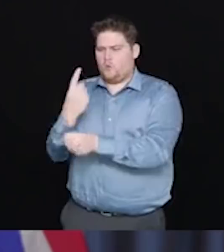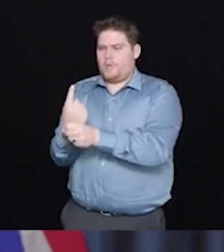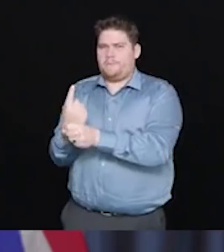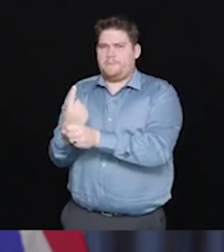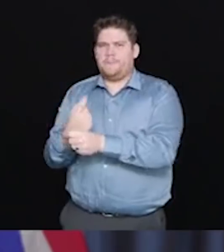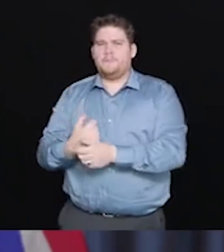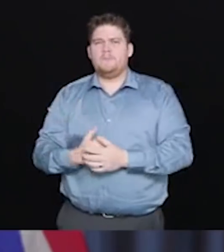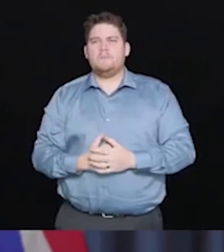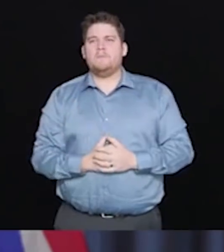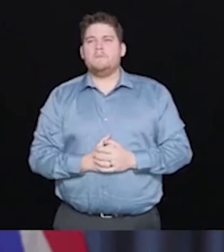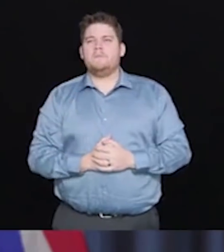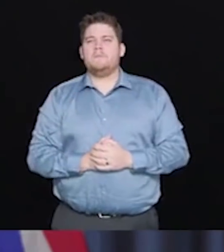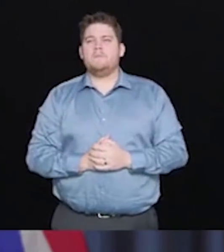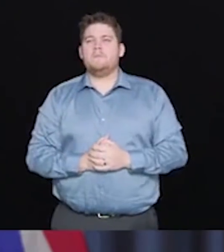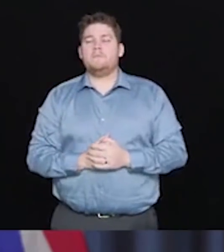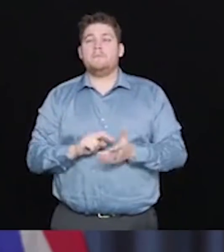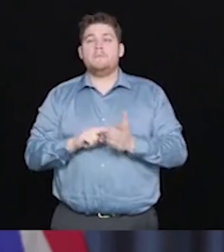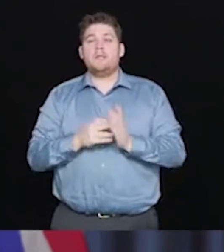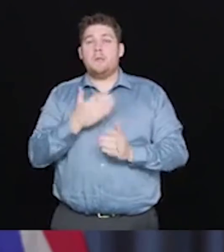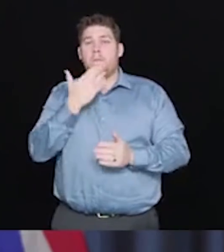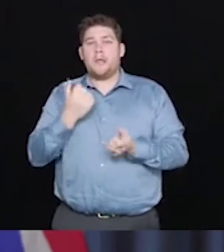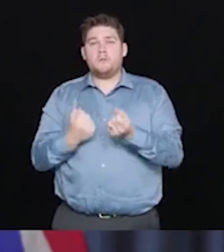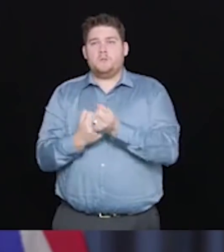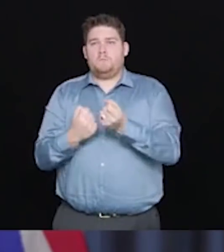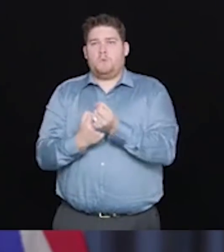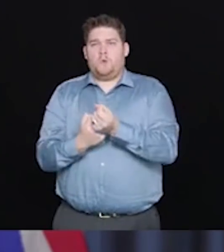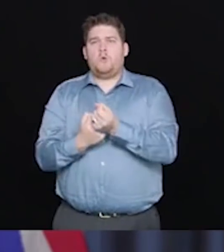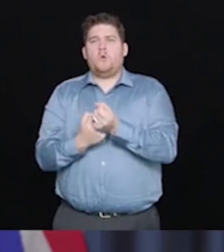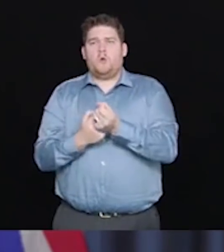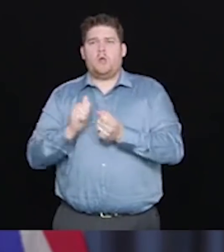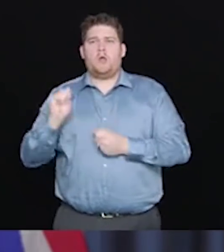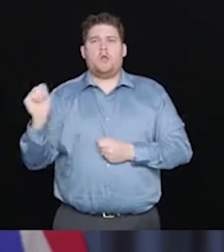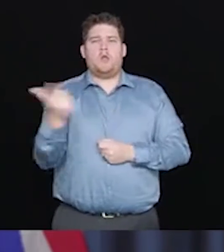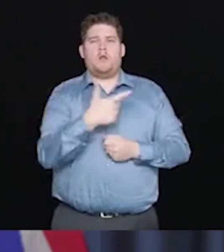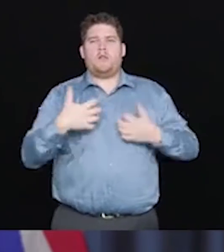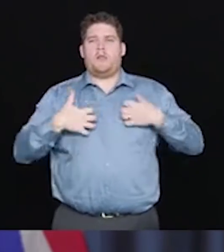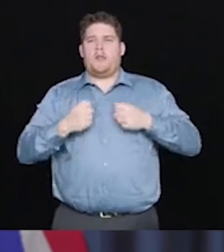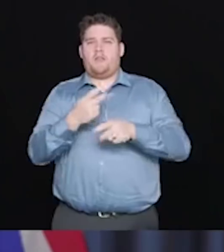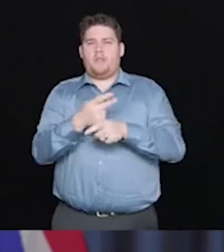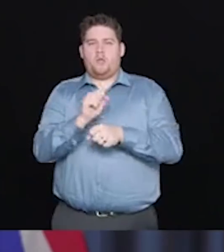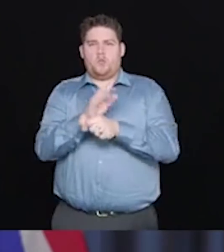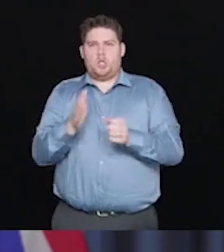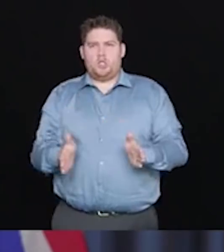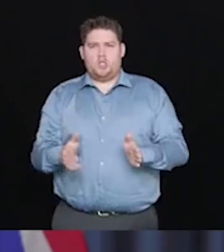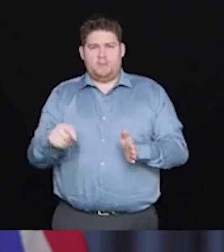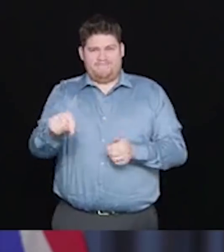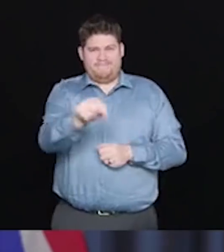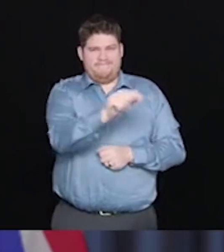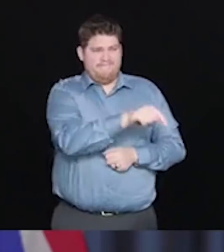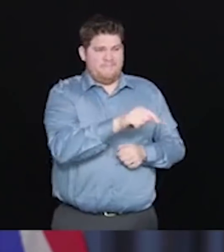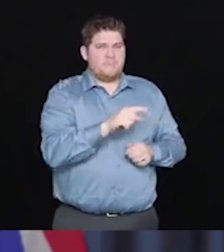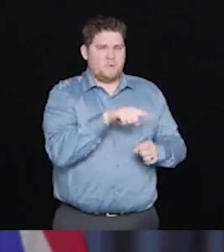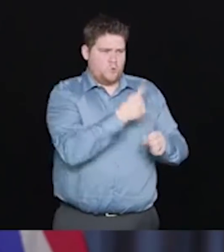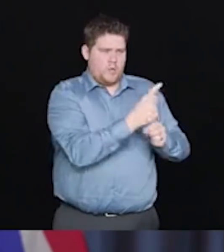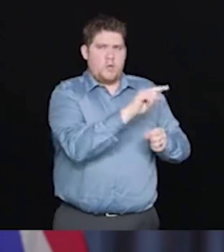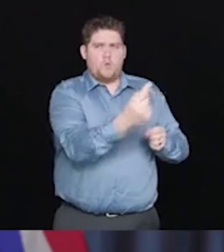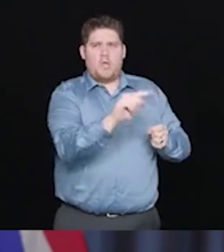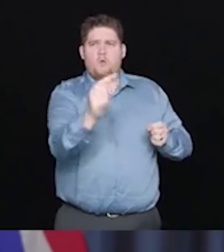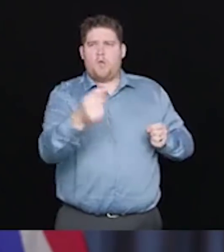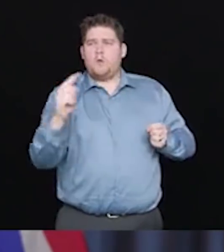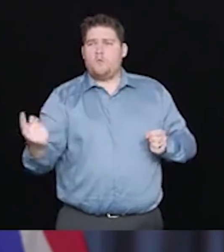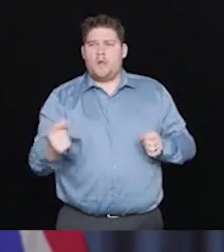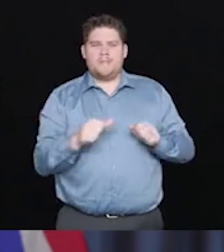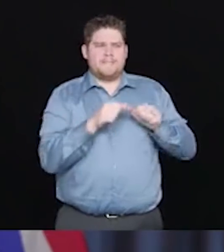to maintain the support that we need in those facilities with decreasing that risk. So decreasing the potential